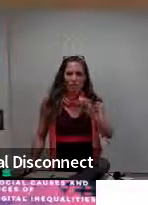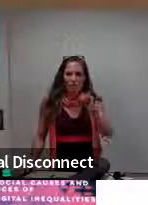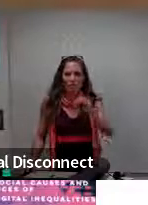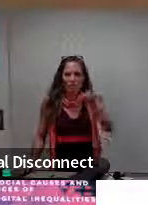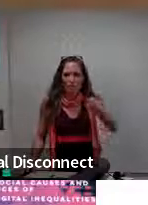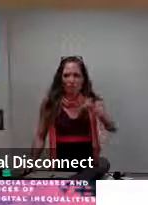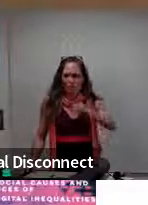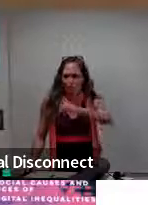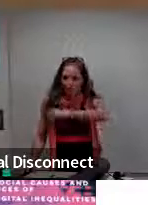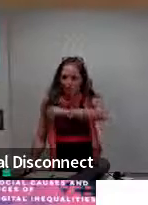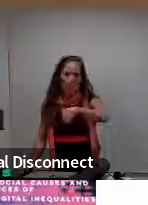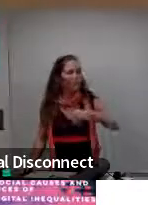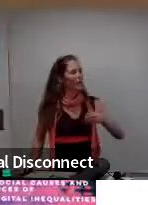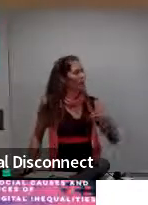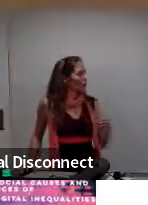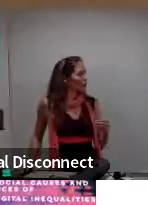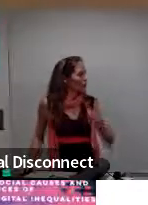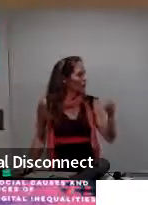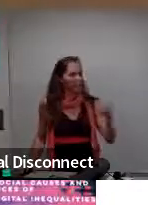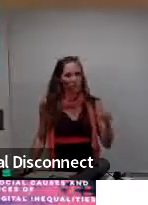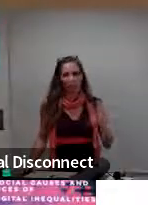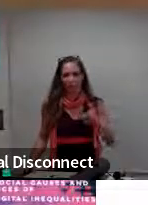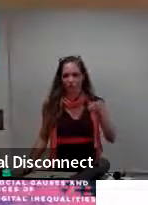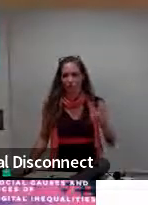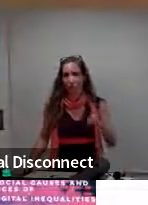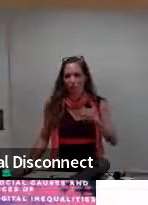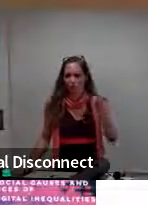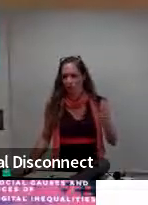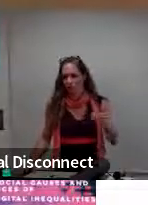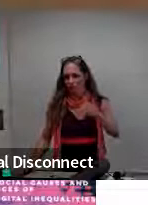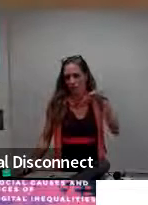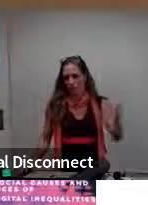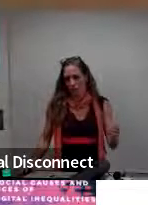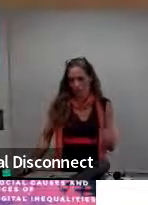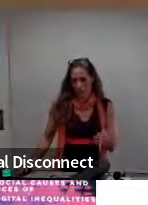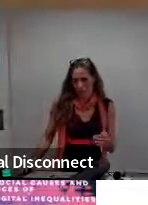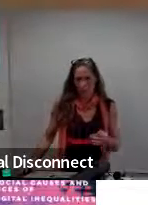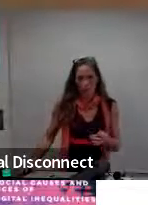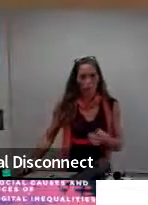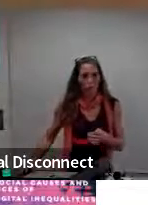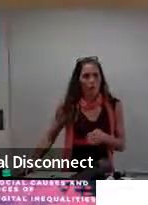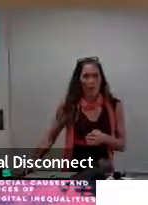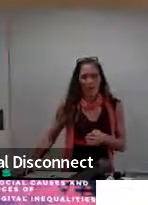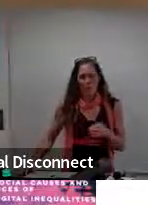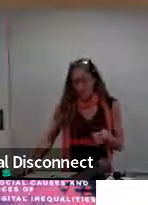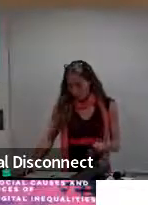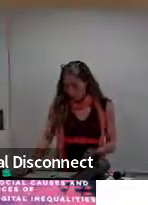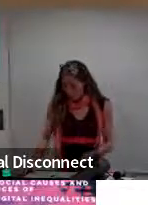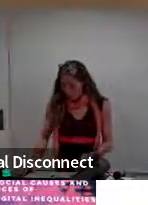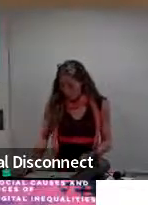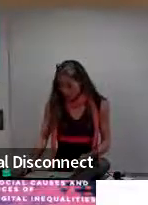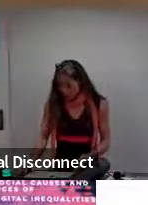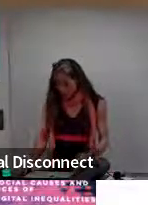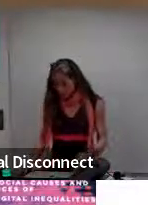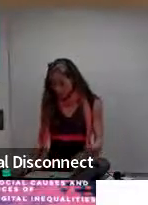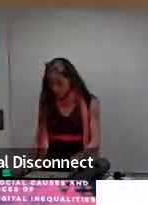does not make much difference if the people around you, or you live in a neighborhood or a network where digital is not appreciated, or where other people